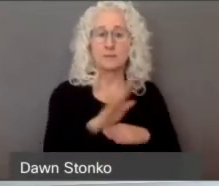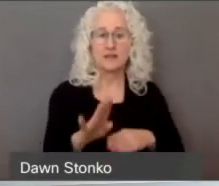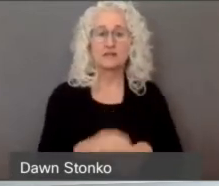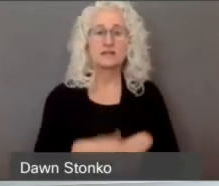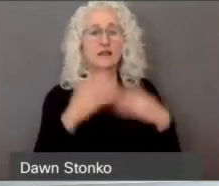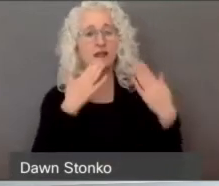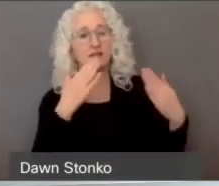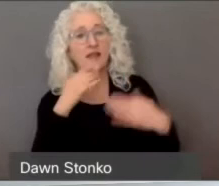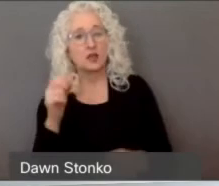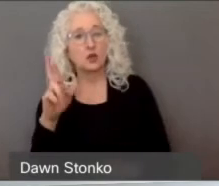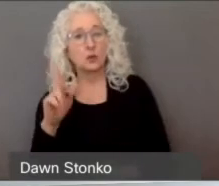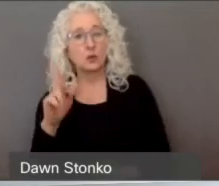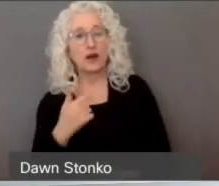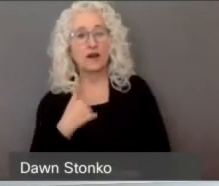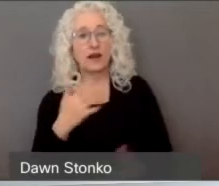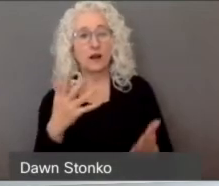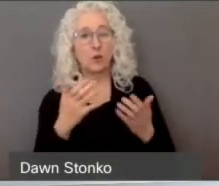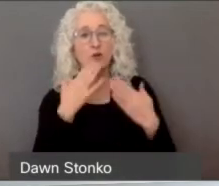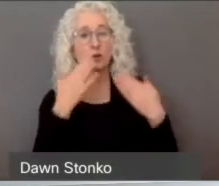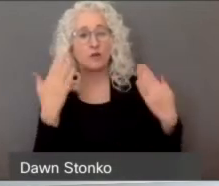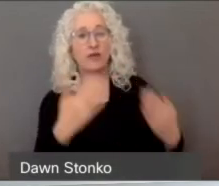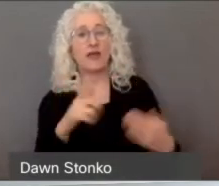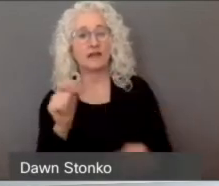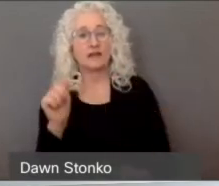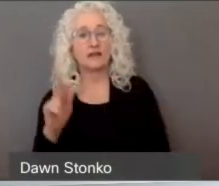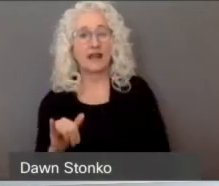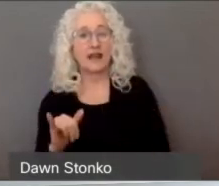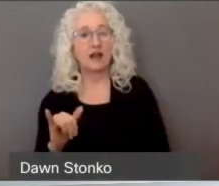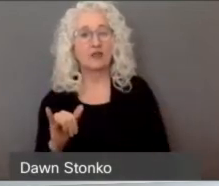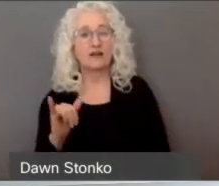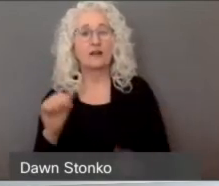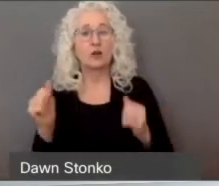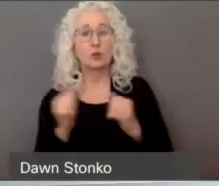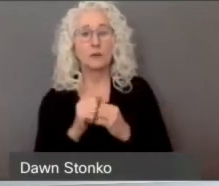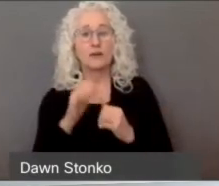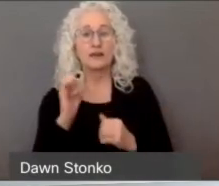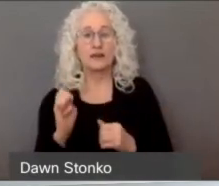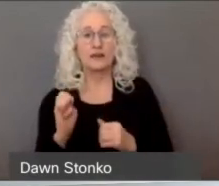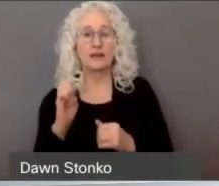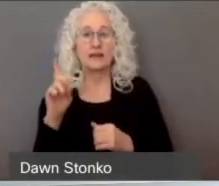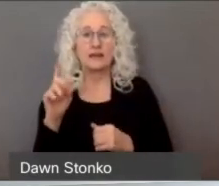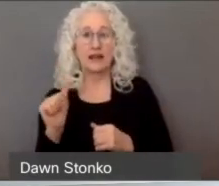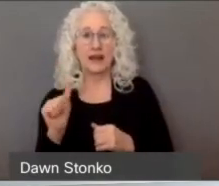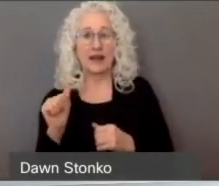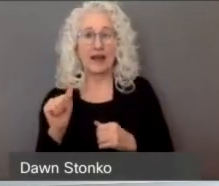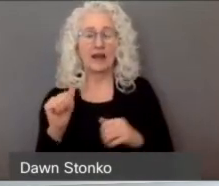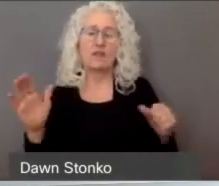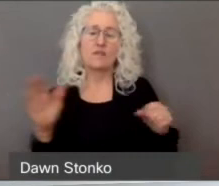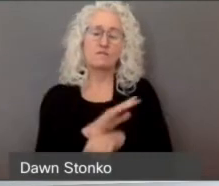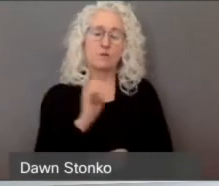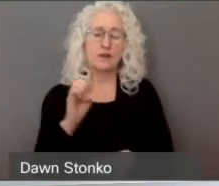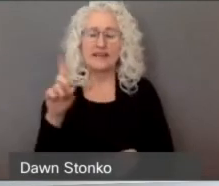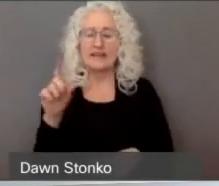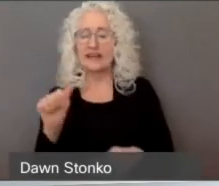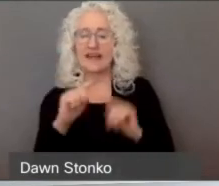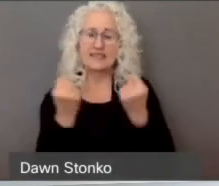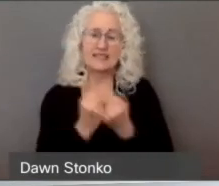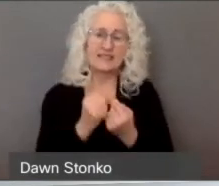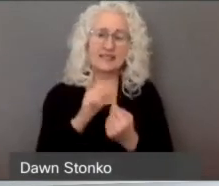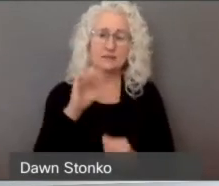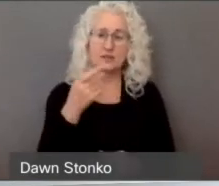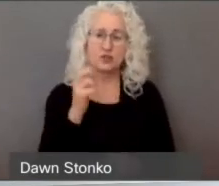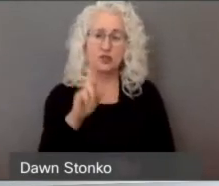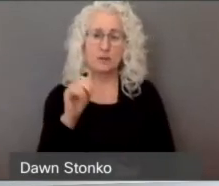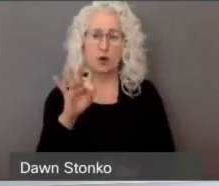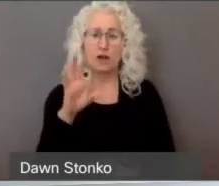Larry. And I just want to thank Larry with the EDA, the entire EDA team, the Chamber of Commerce,